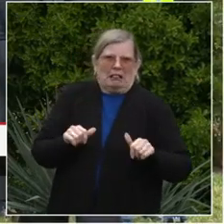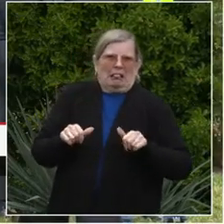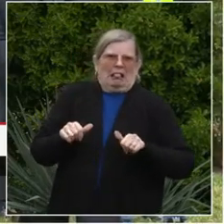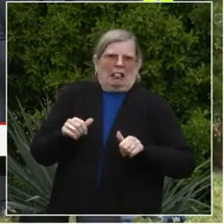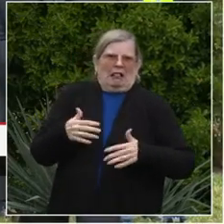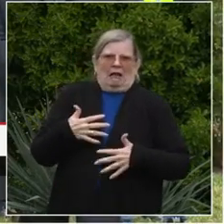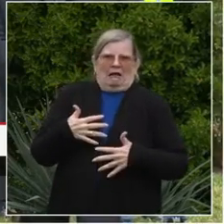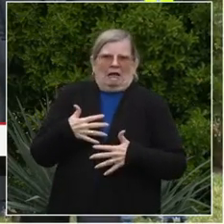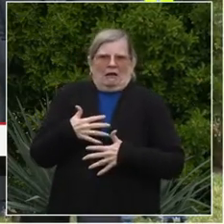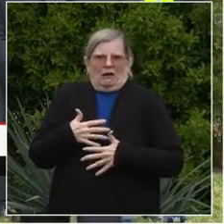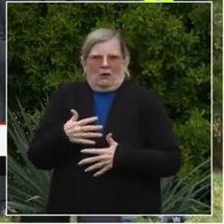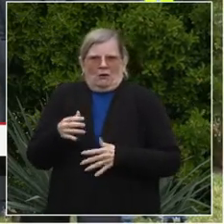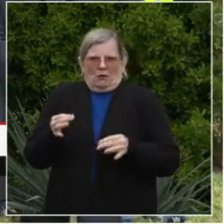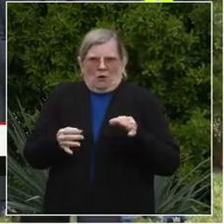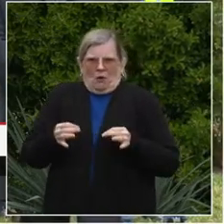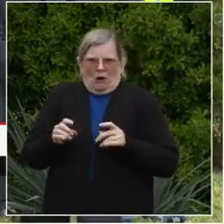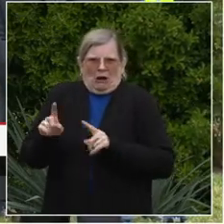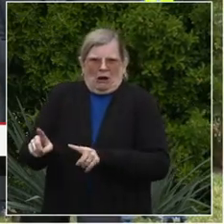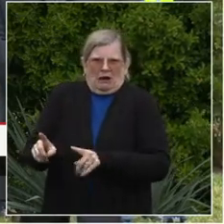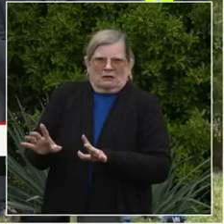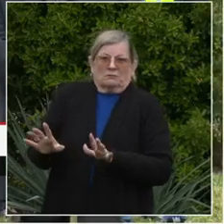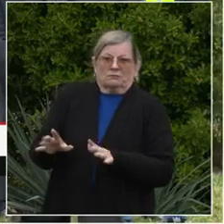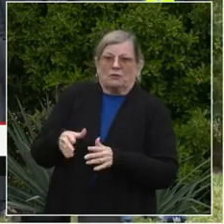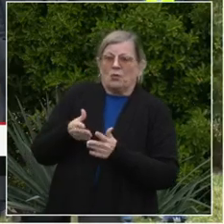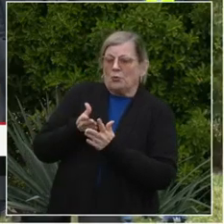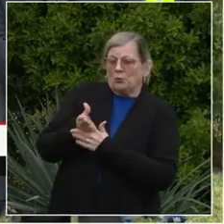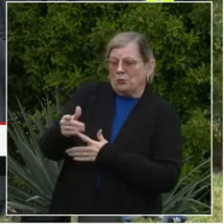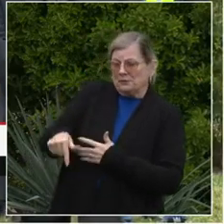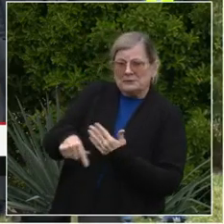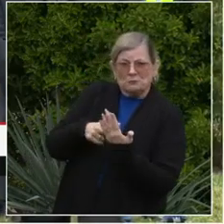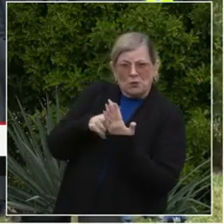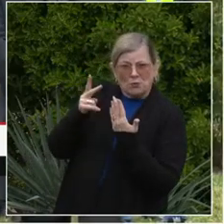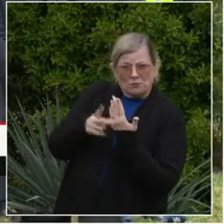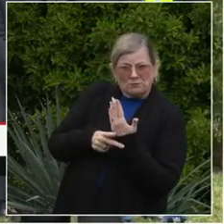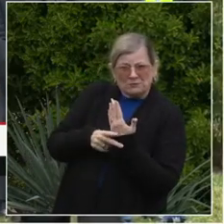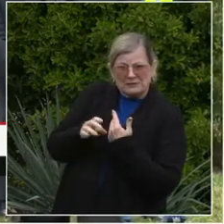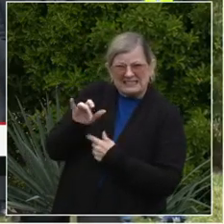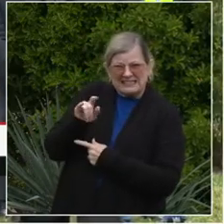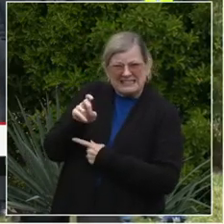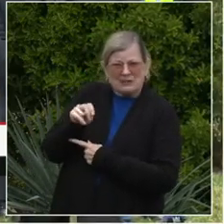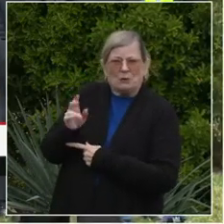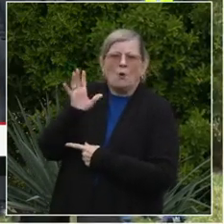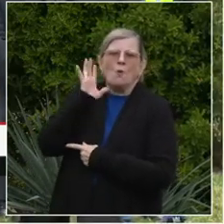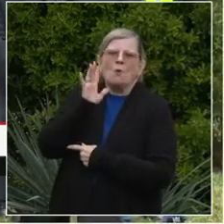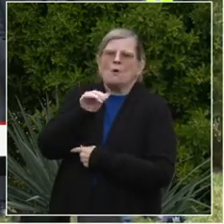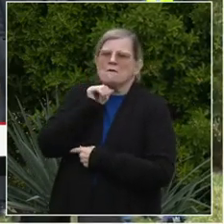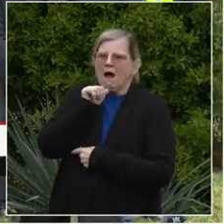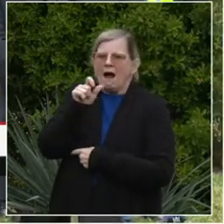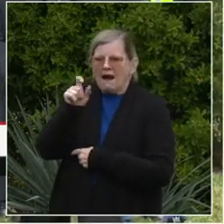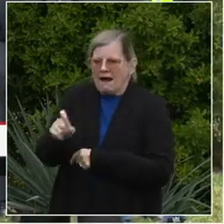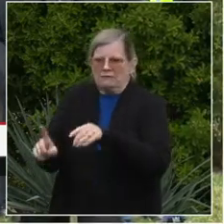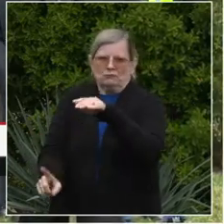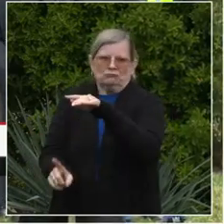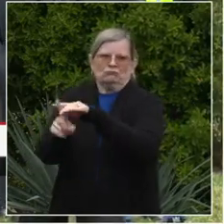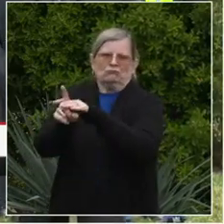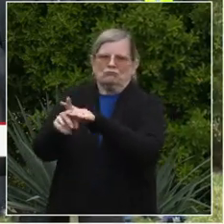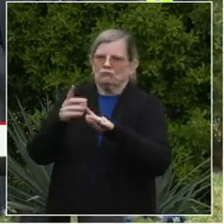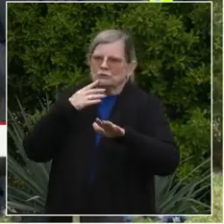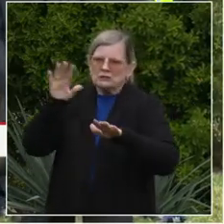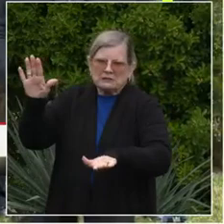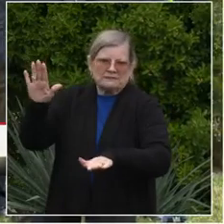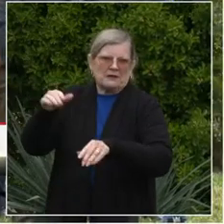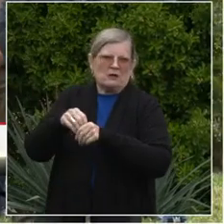Well, through this program, citizens would not have to come and testify in court. Citizens would not have to, everything